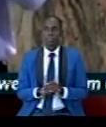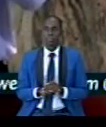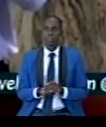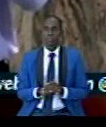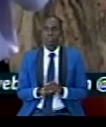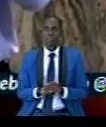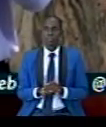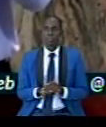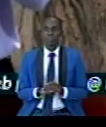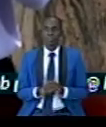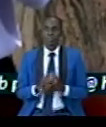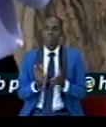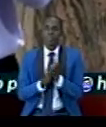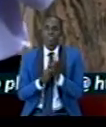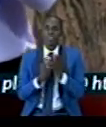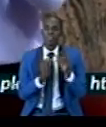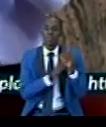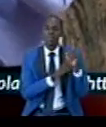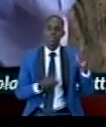So,